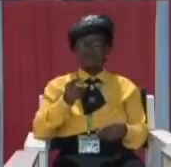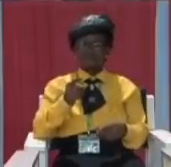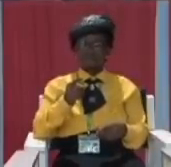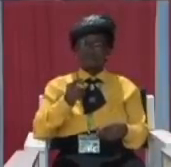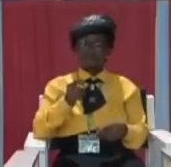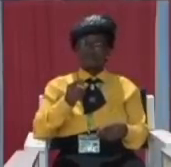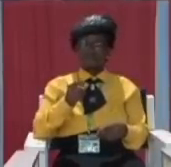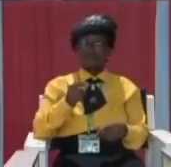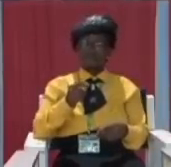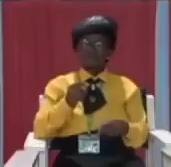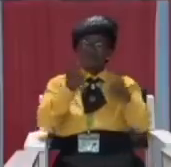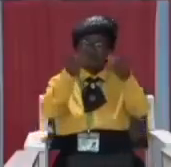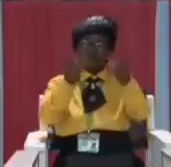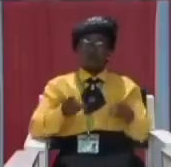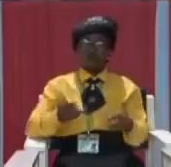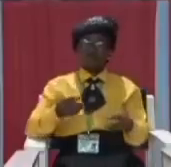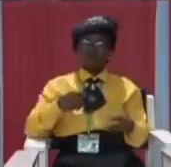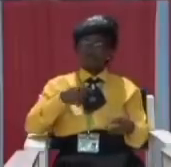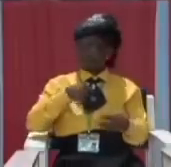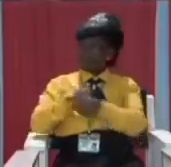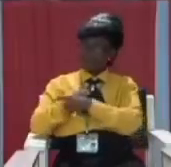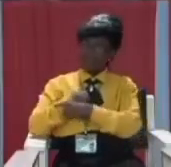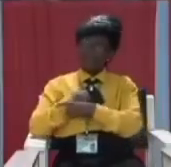He wants me to tell everybody,